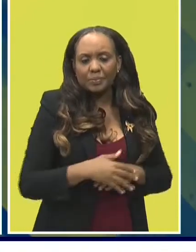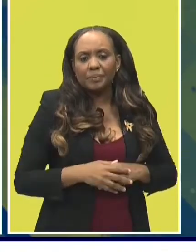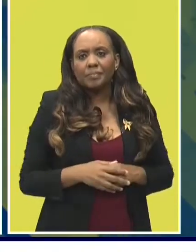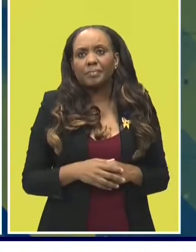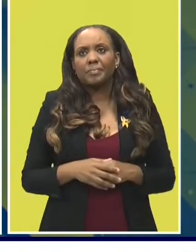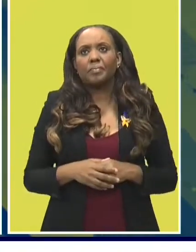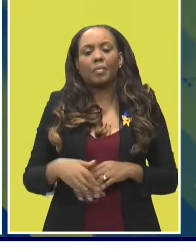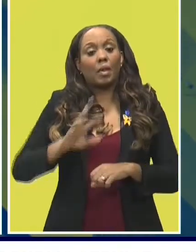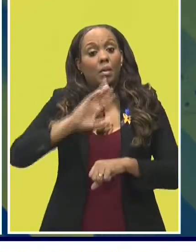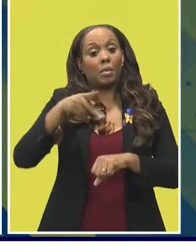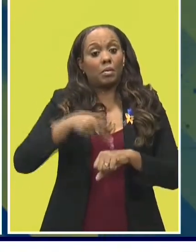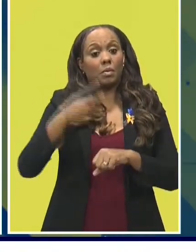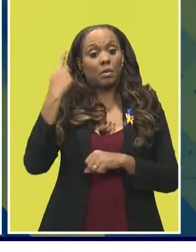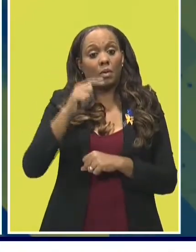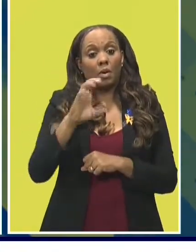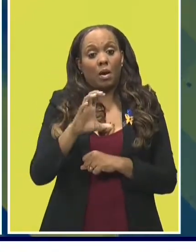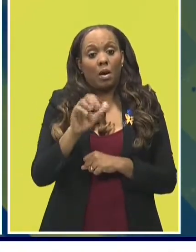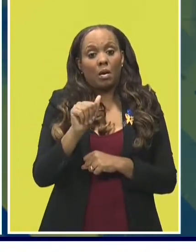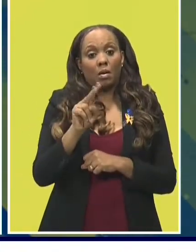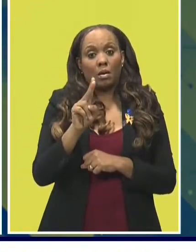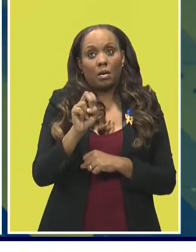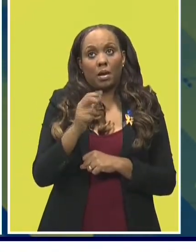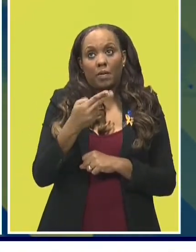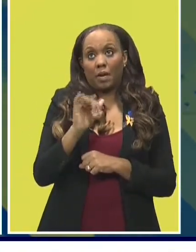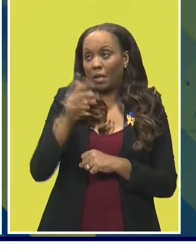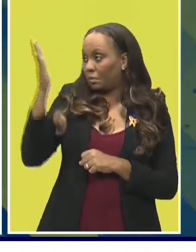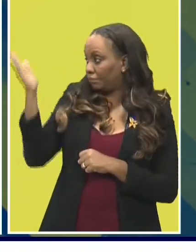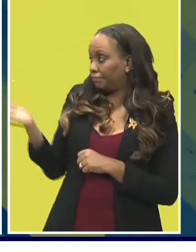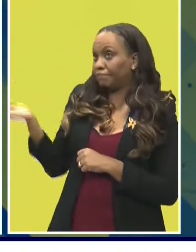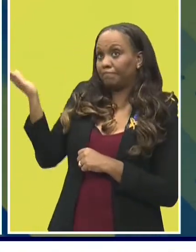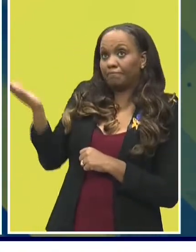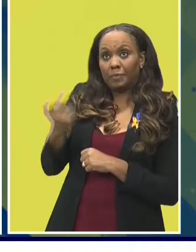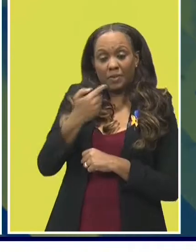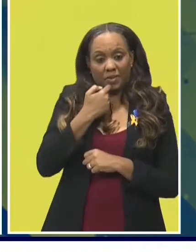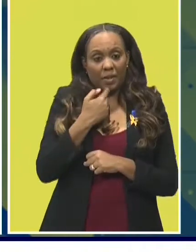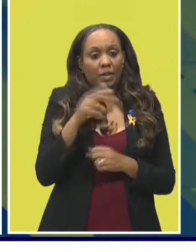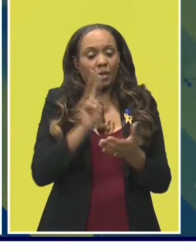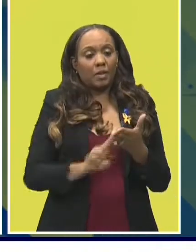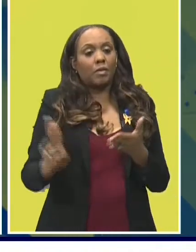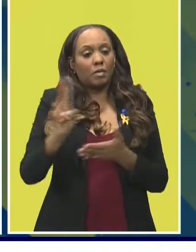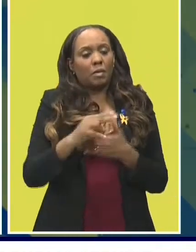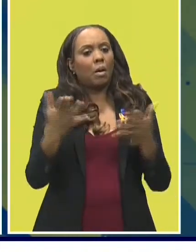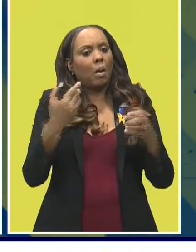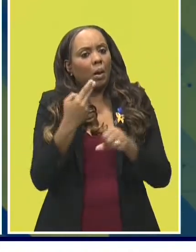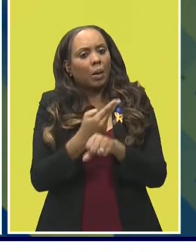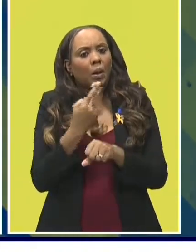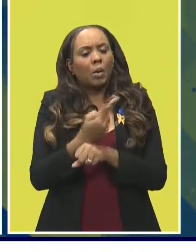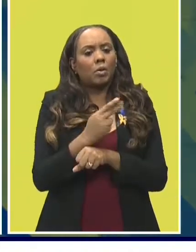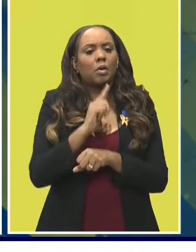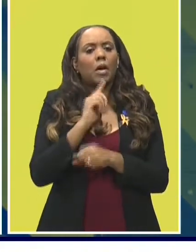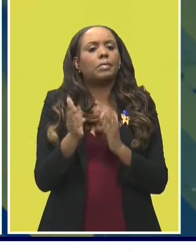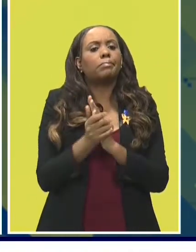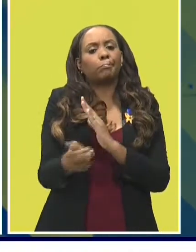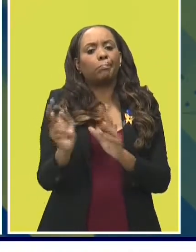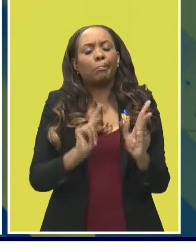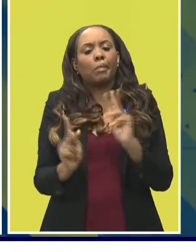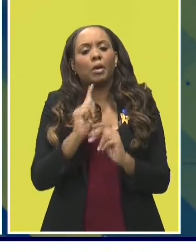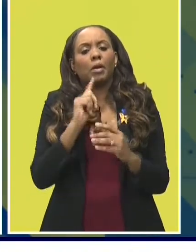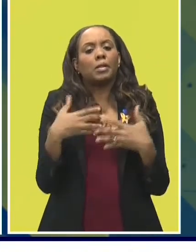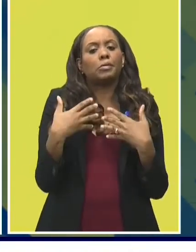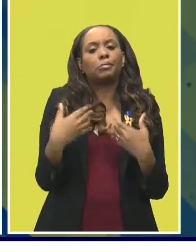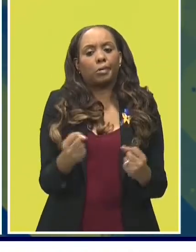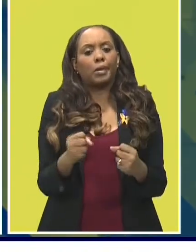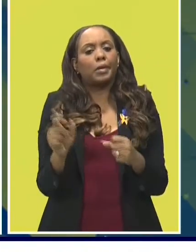and Principal of the Cave campus, Professor Eugene Barreto, says the university intends to use its expertise to strengthen public